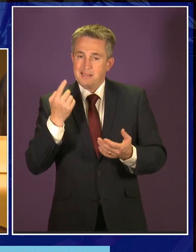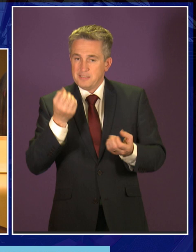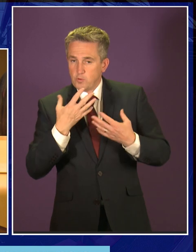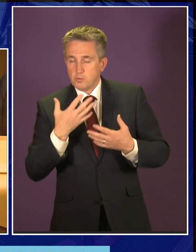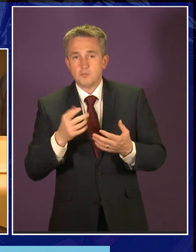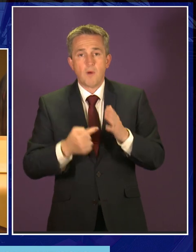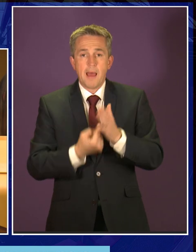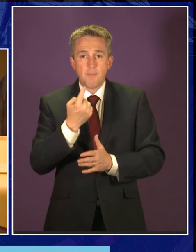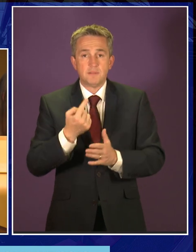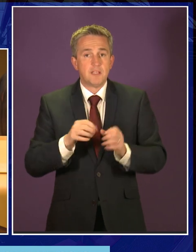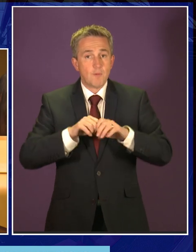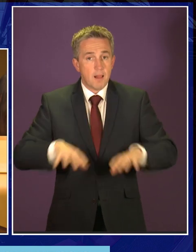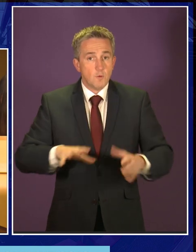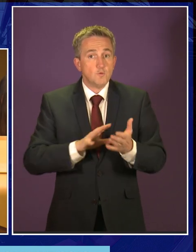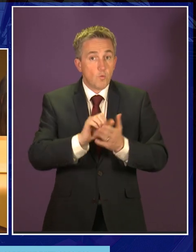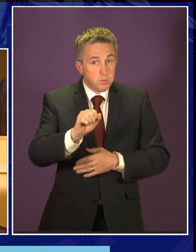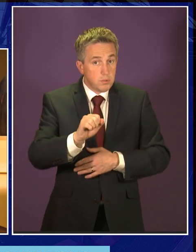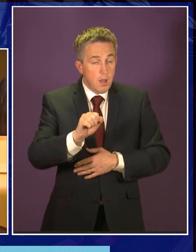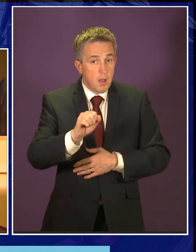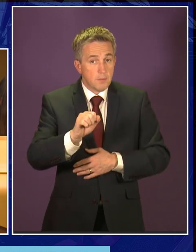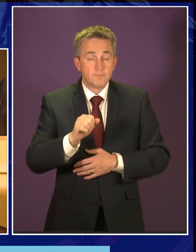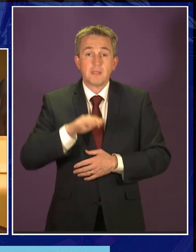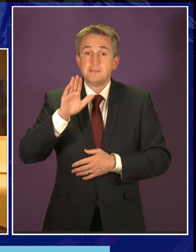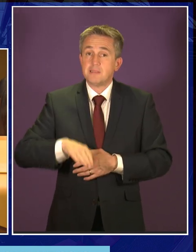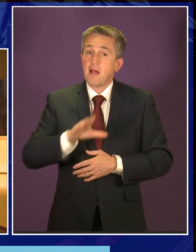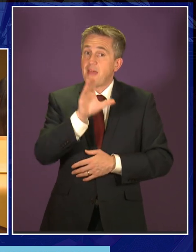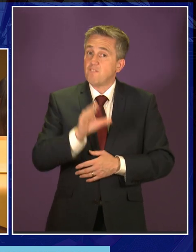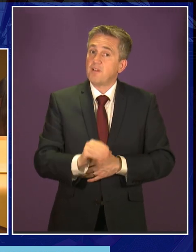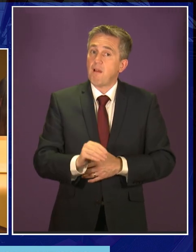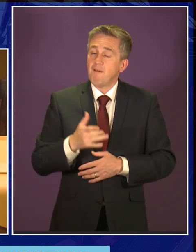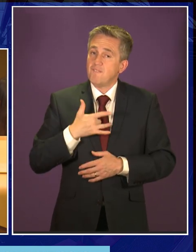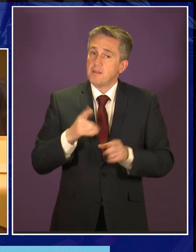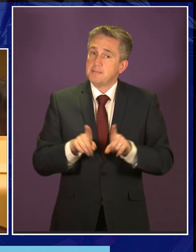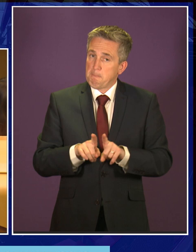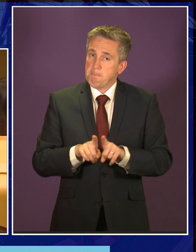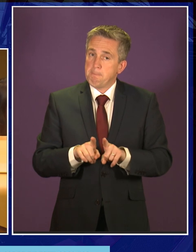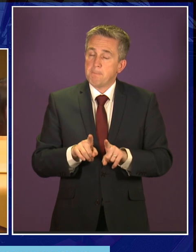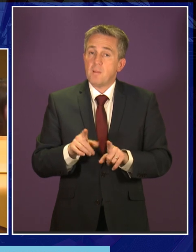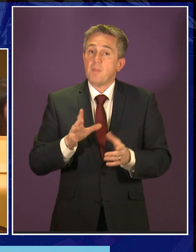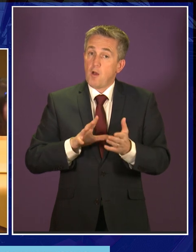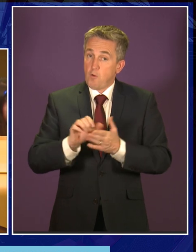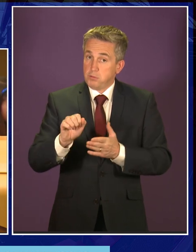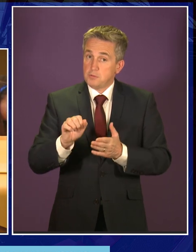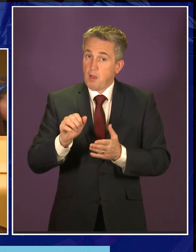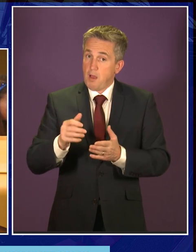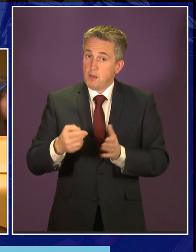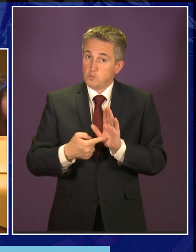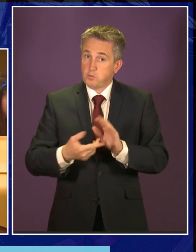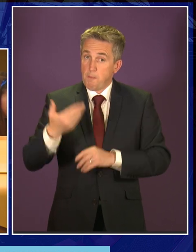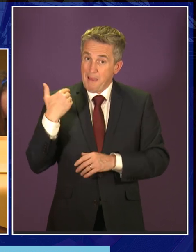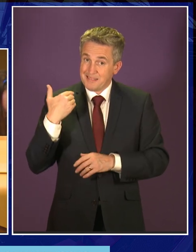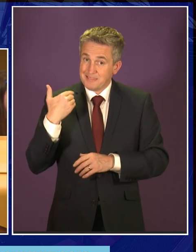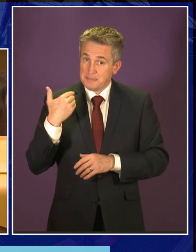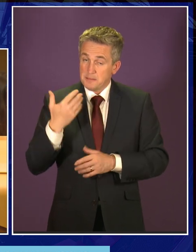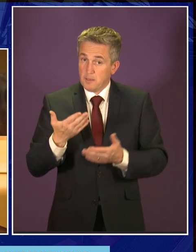loses its grip. We in South Africa also share the same sentiments that culture reflects the past, challenges the present, and